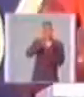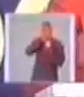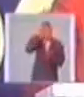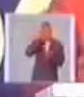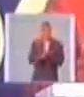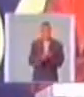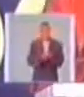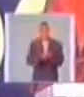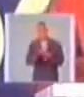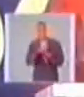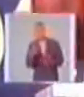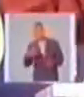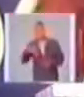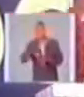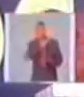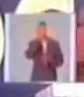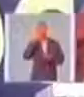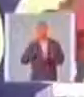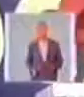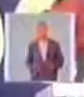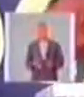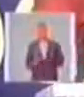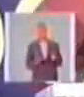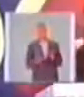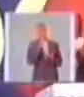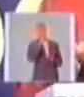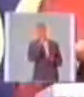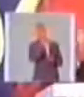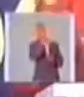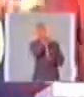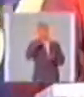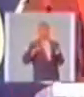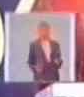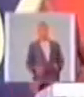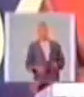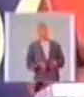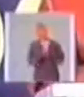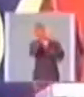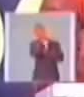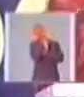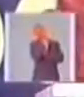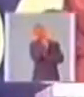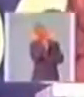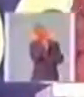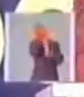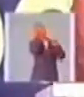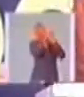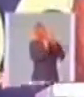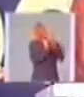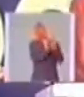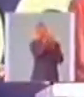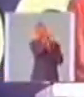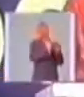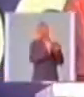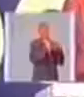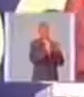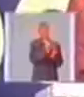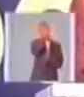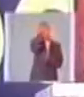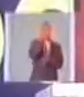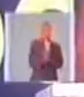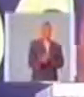Christian. Sawusu yo Kristo ni na sawusu tia tight. Yango bosi be tia tight ya. Ye wo kanu won tia se. Odo